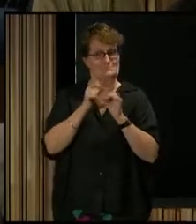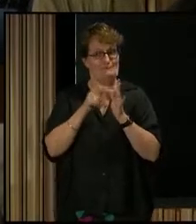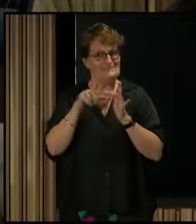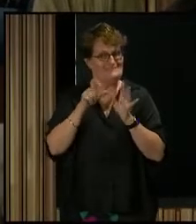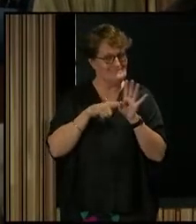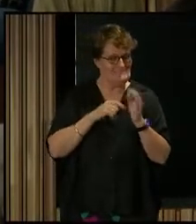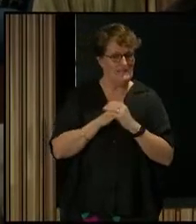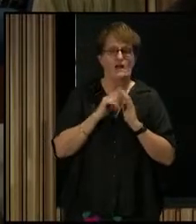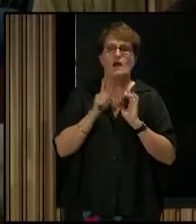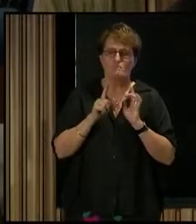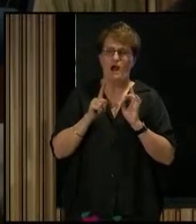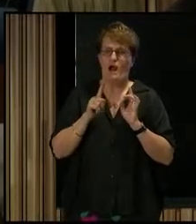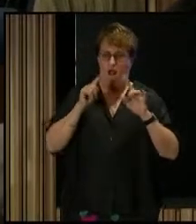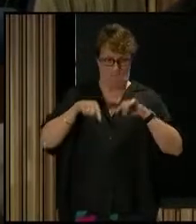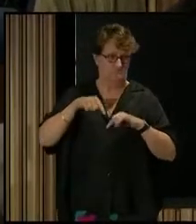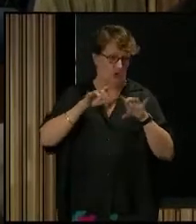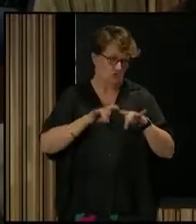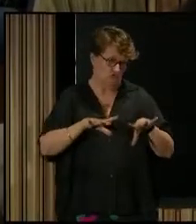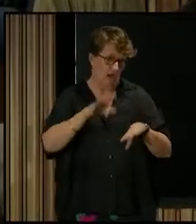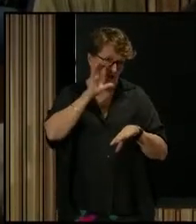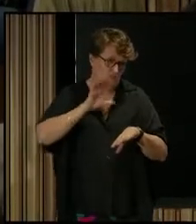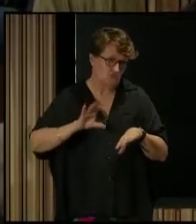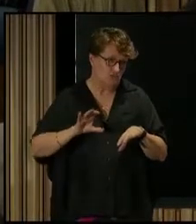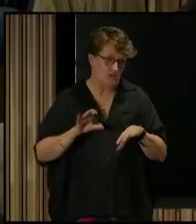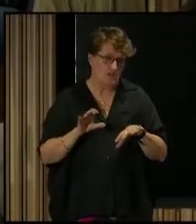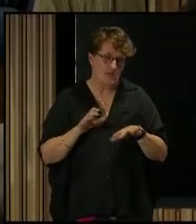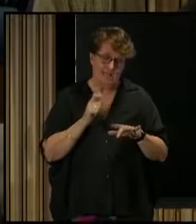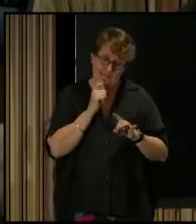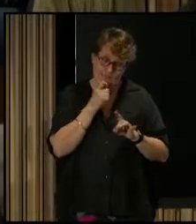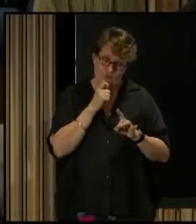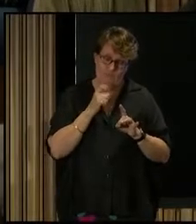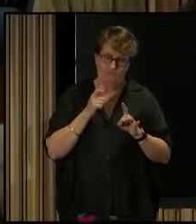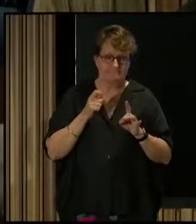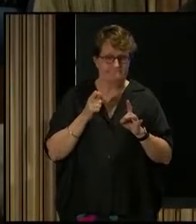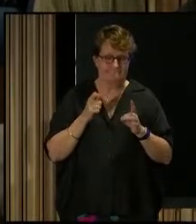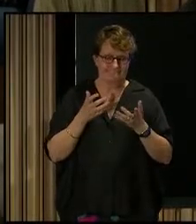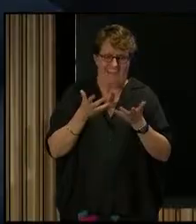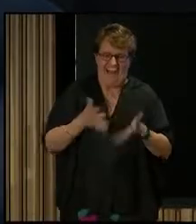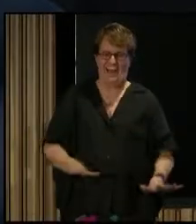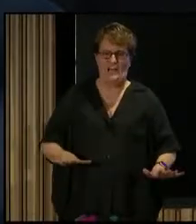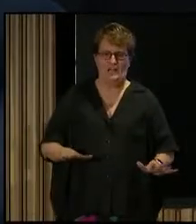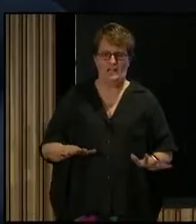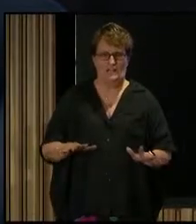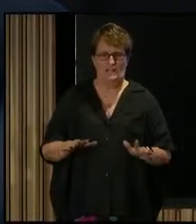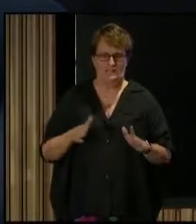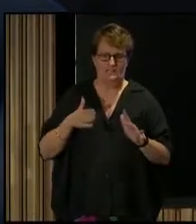I think that our country is sorely lacking in optimistic leadership. Like, where are we